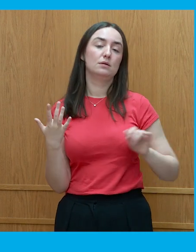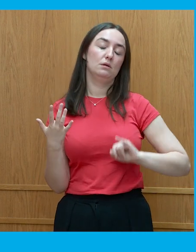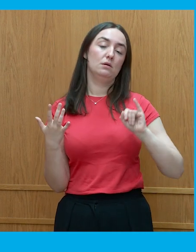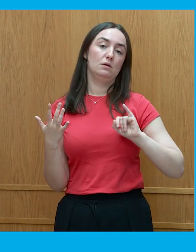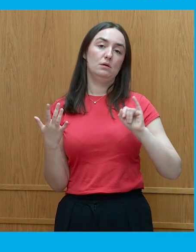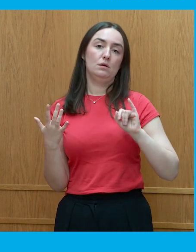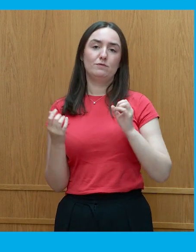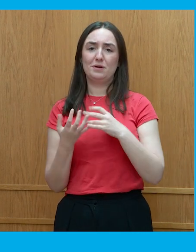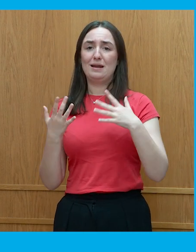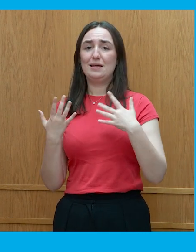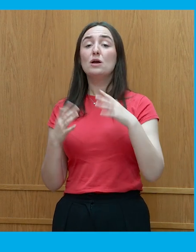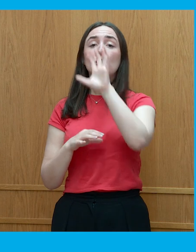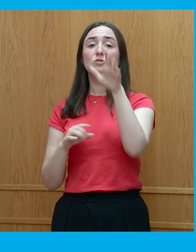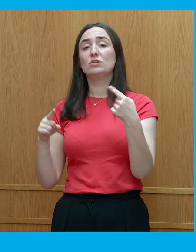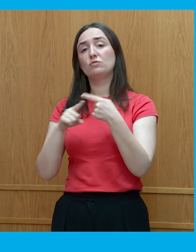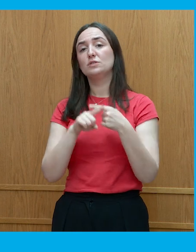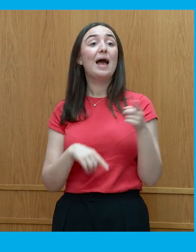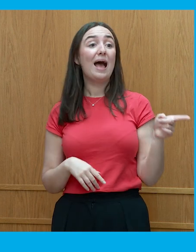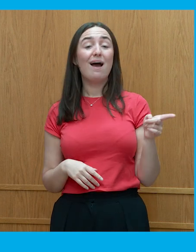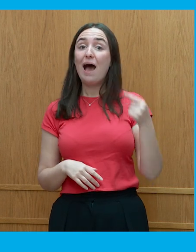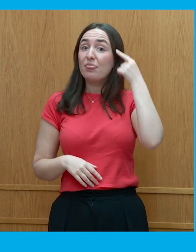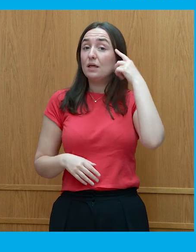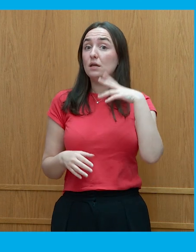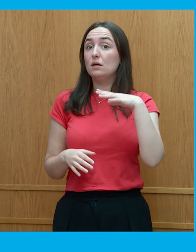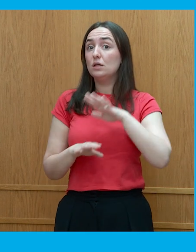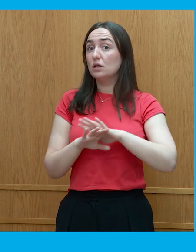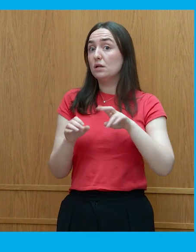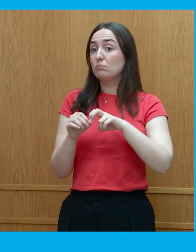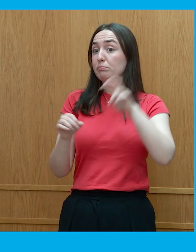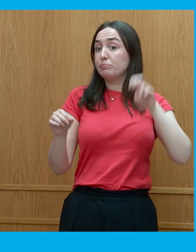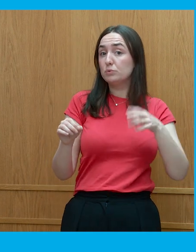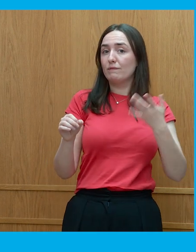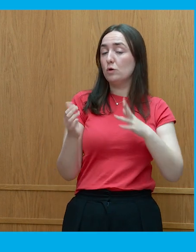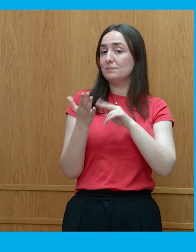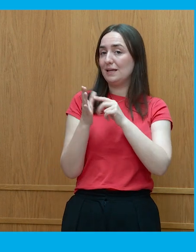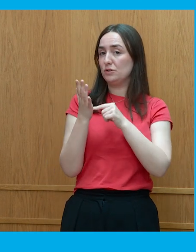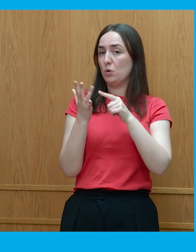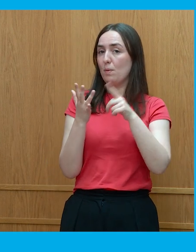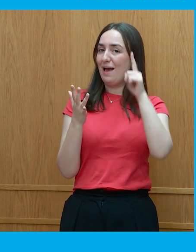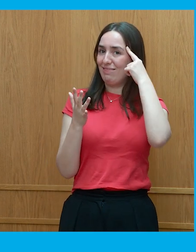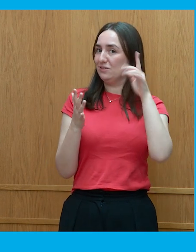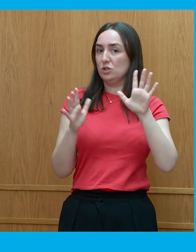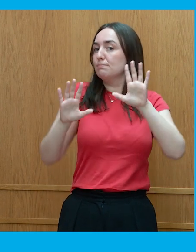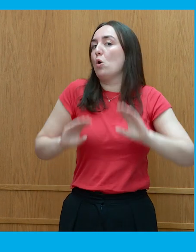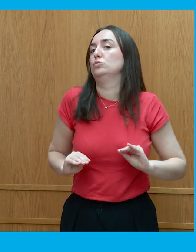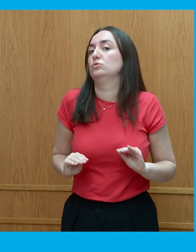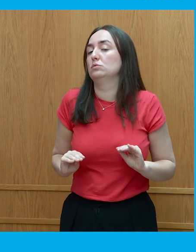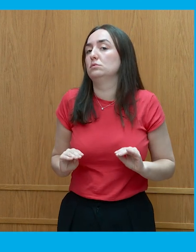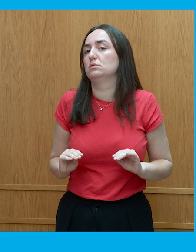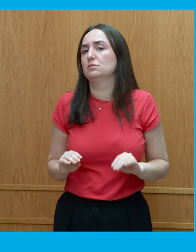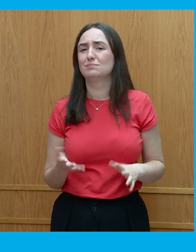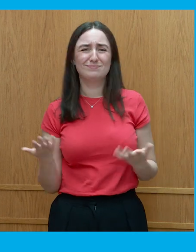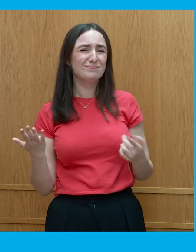I don't think he pulls us out of NATO. Yeah. I think he just freezes it. So I think that, if you have a